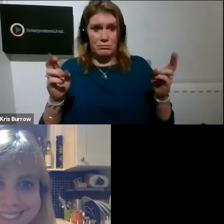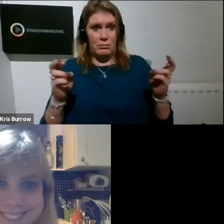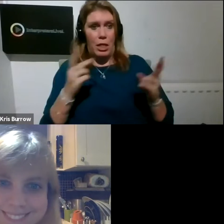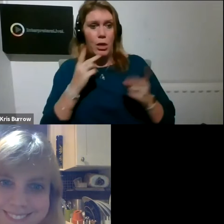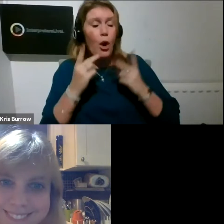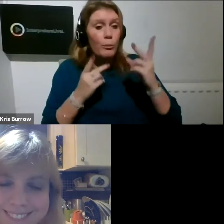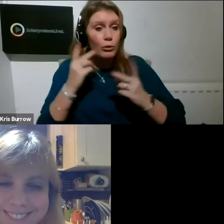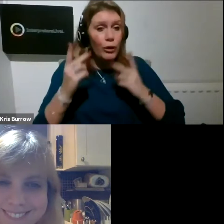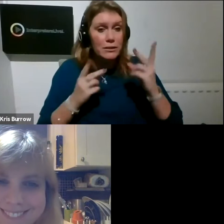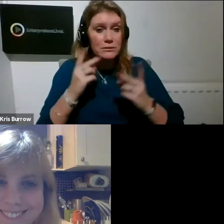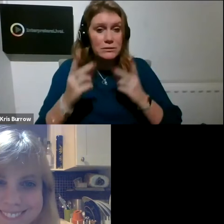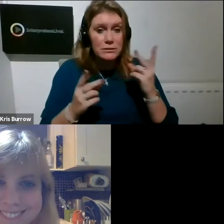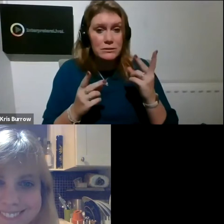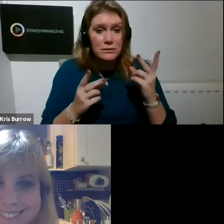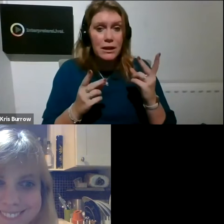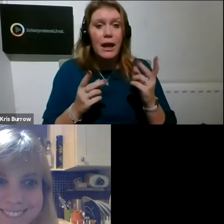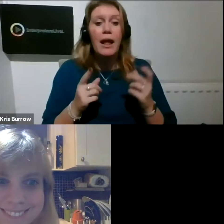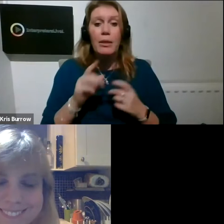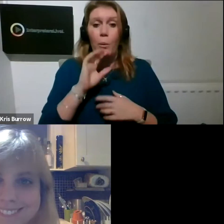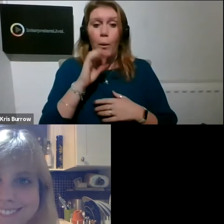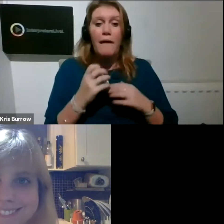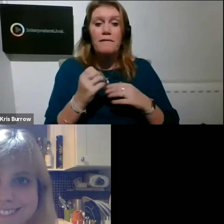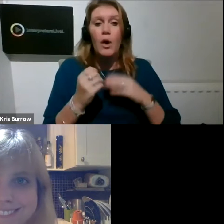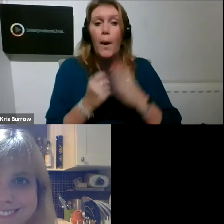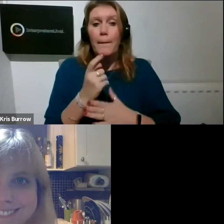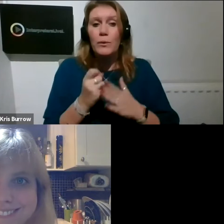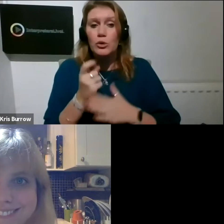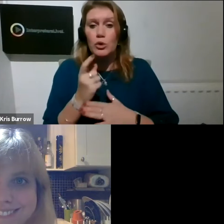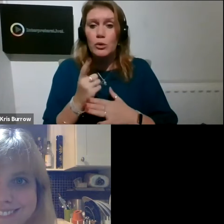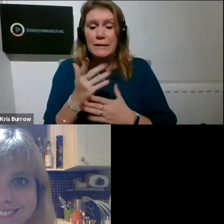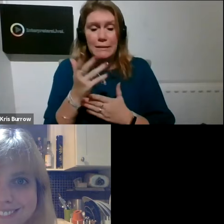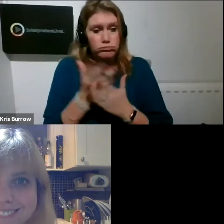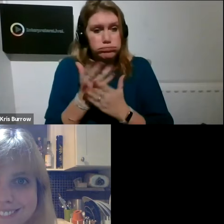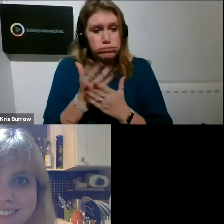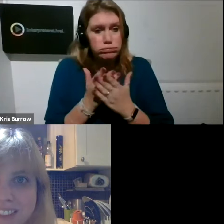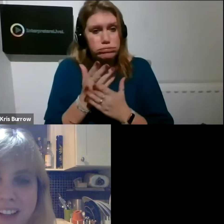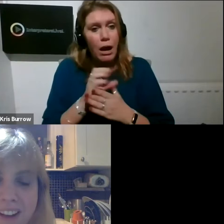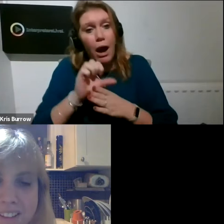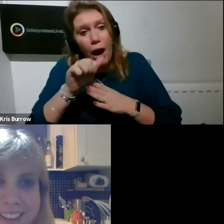and then we'll have much more opportunity to talk about it afterwards.